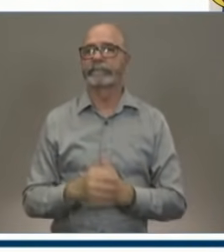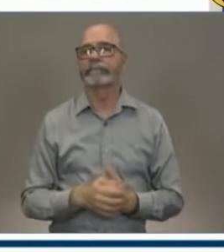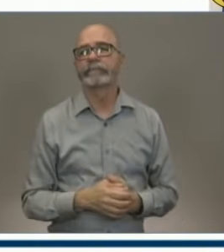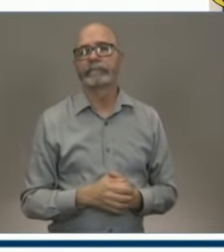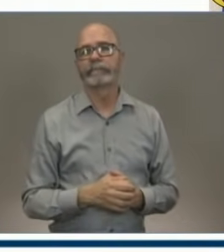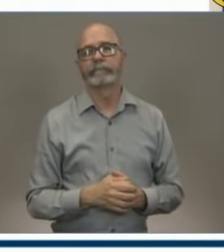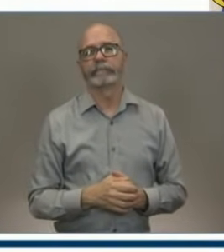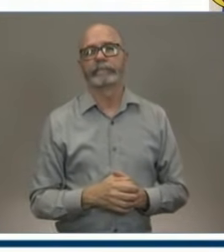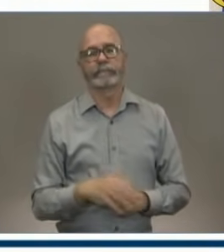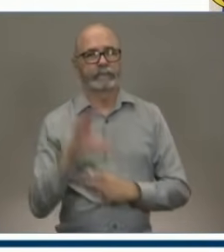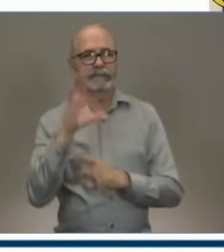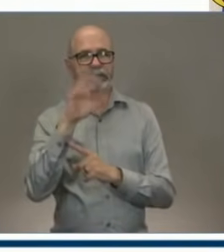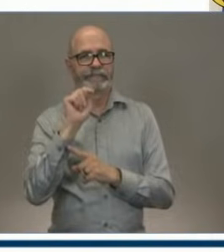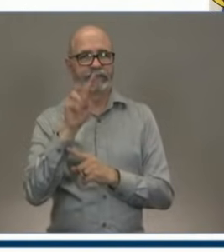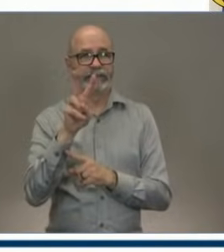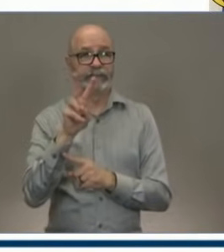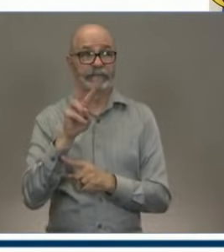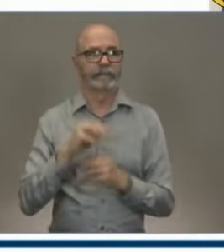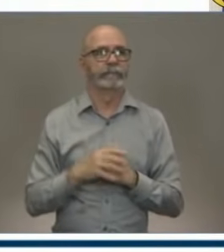CTV.